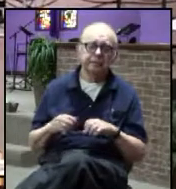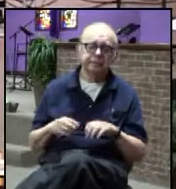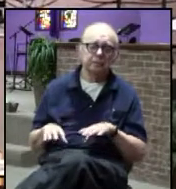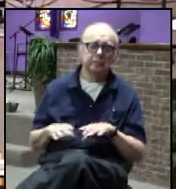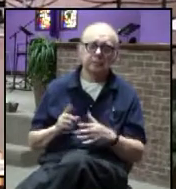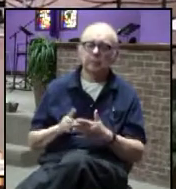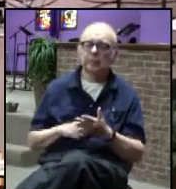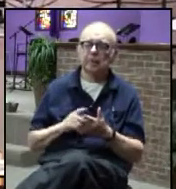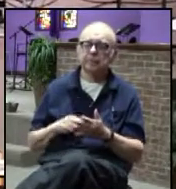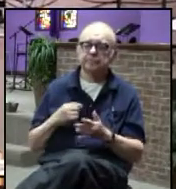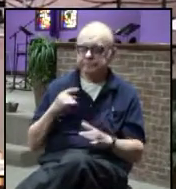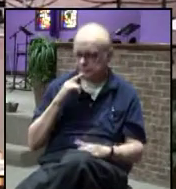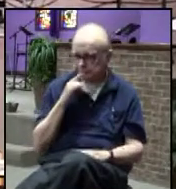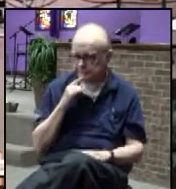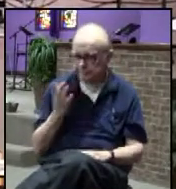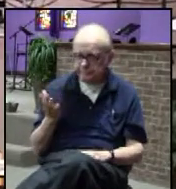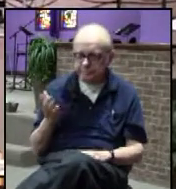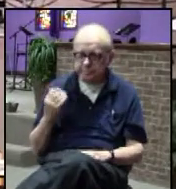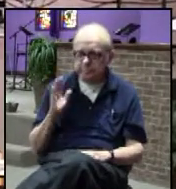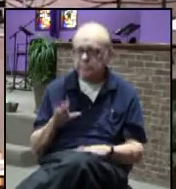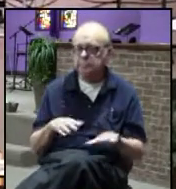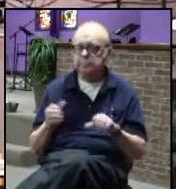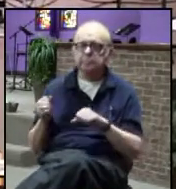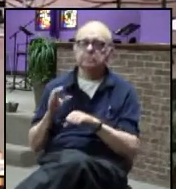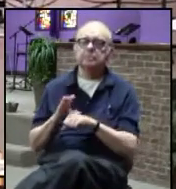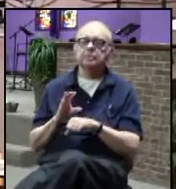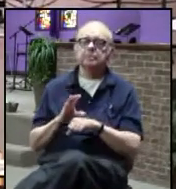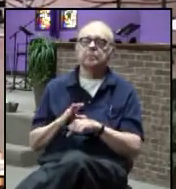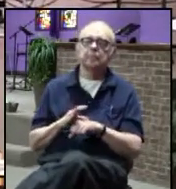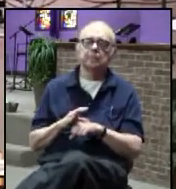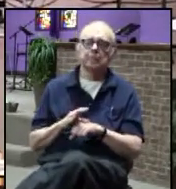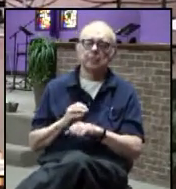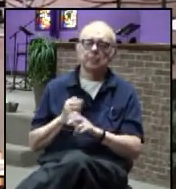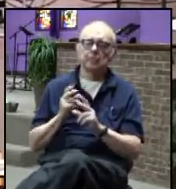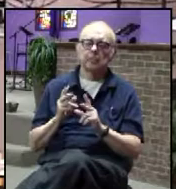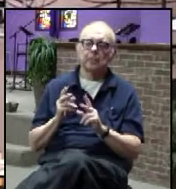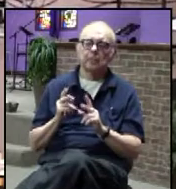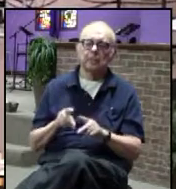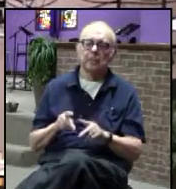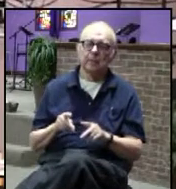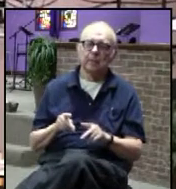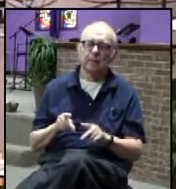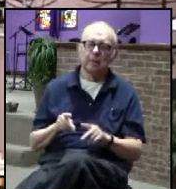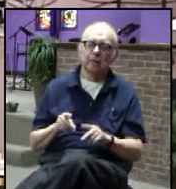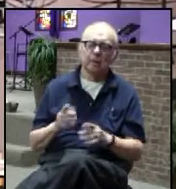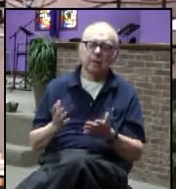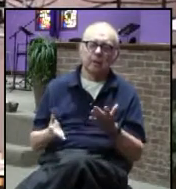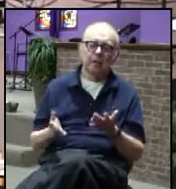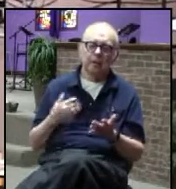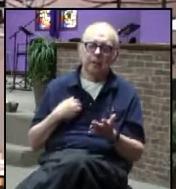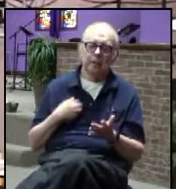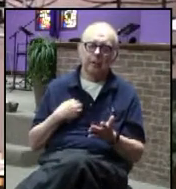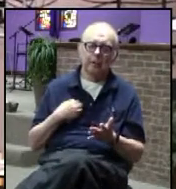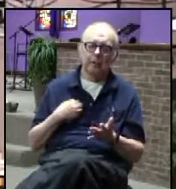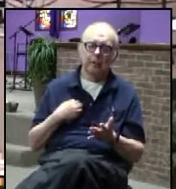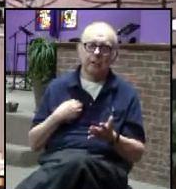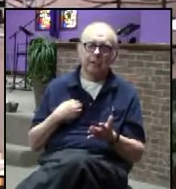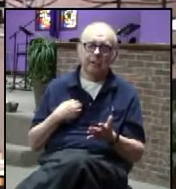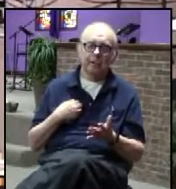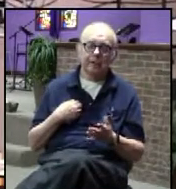sometimes these kids, man, we walk out of here and every one of us sometimes maybe want to pull out what hair we